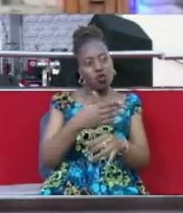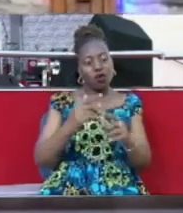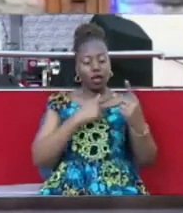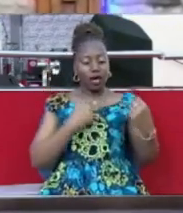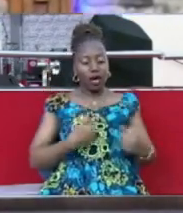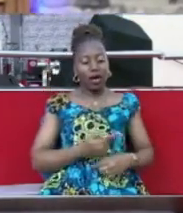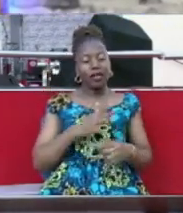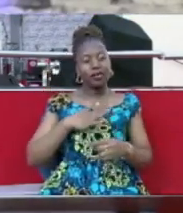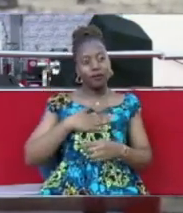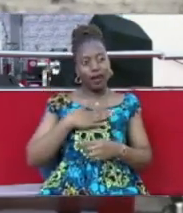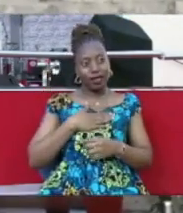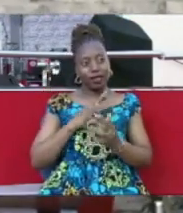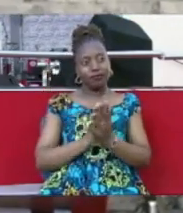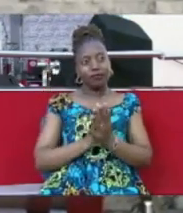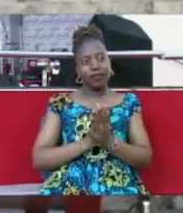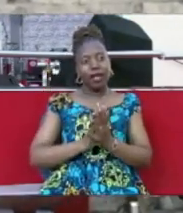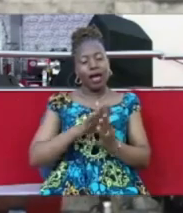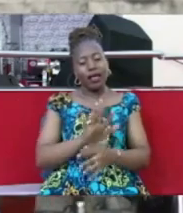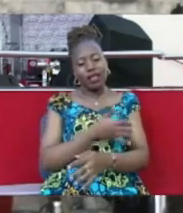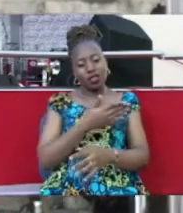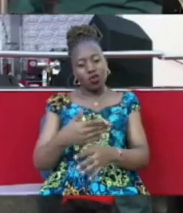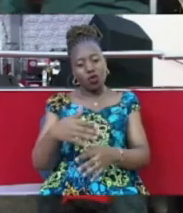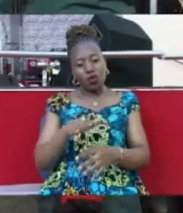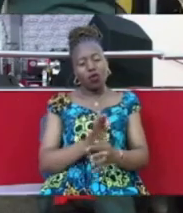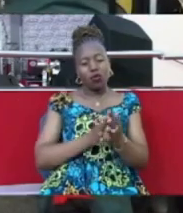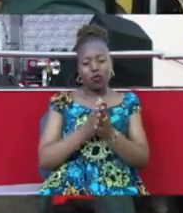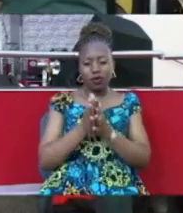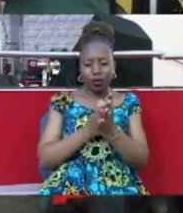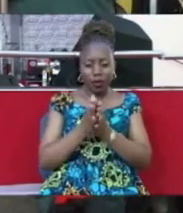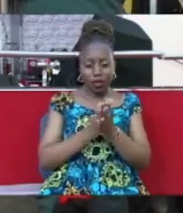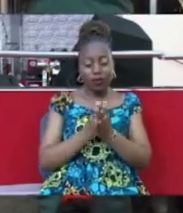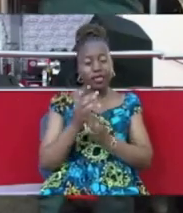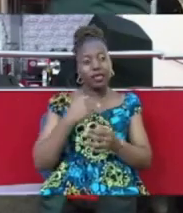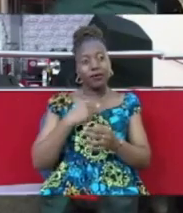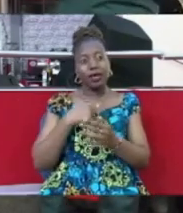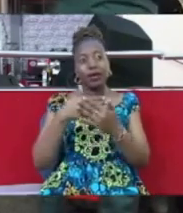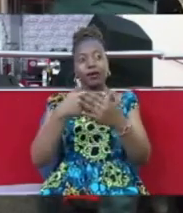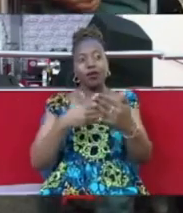heart. And the song was bubbling even before I came into this sanctuary.